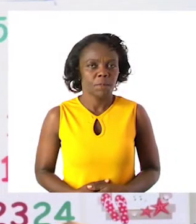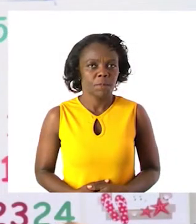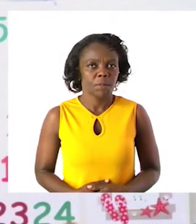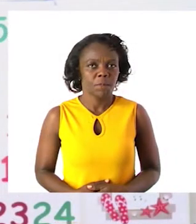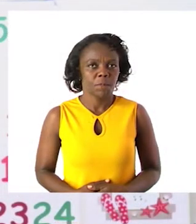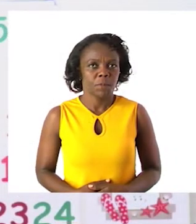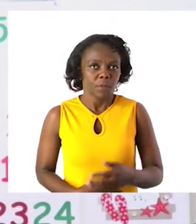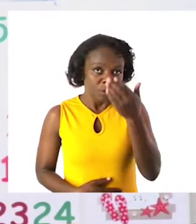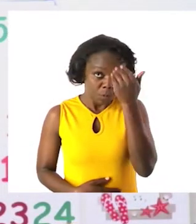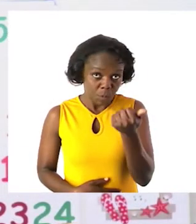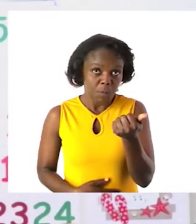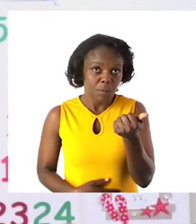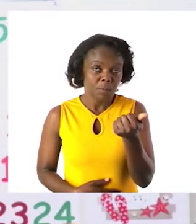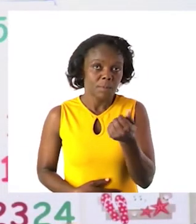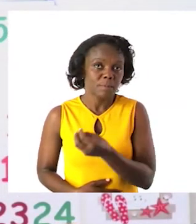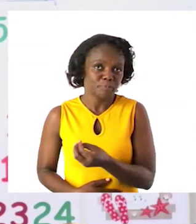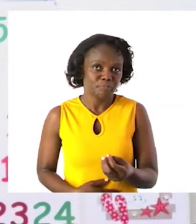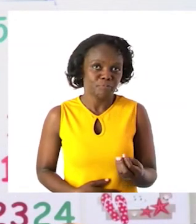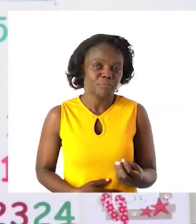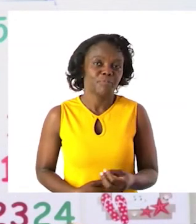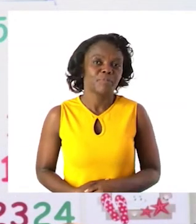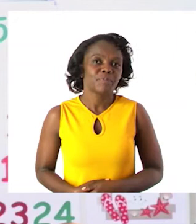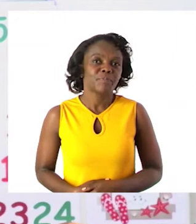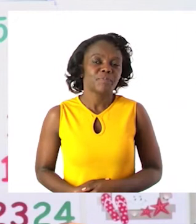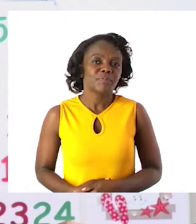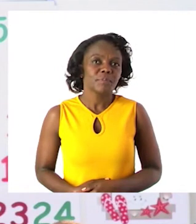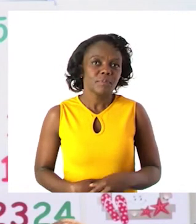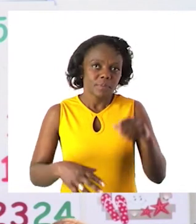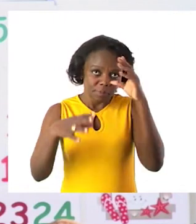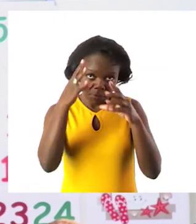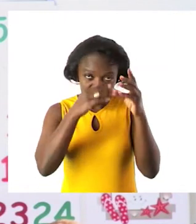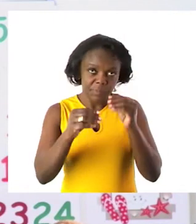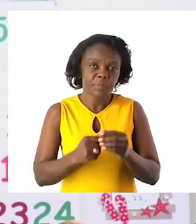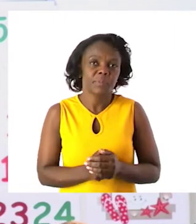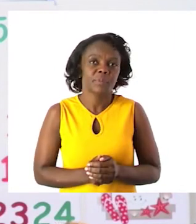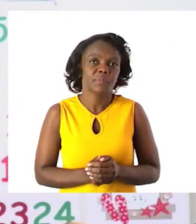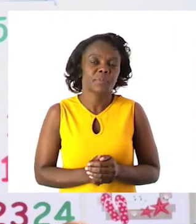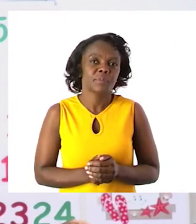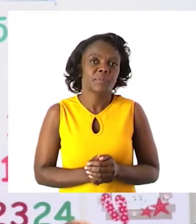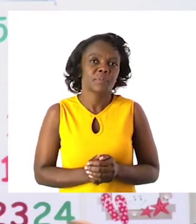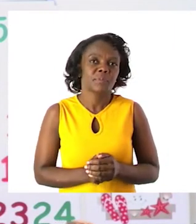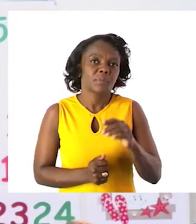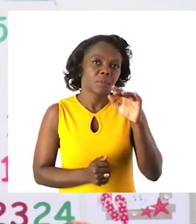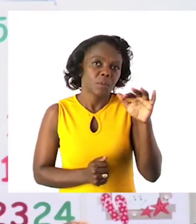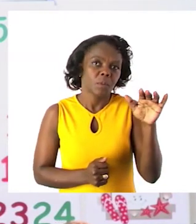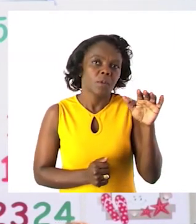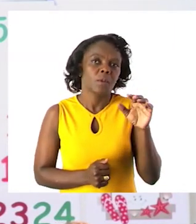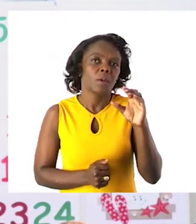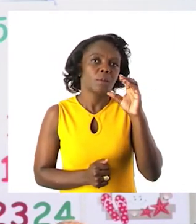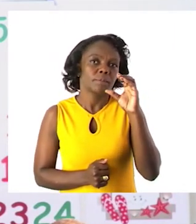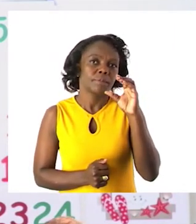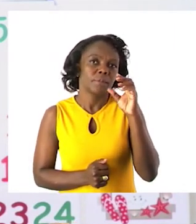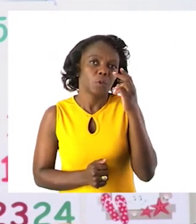Good morning once more again, learners. We are going to learn about the 2